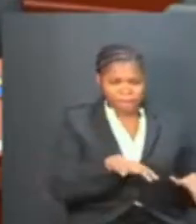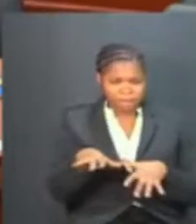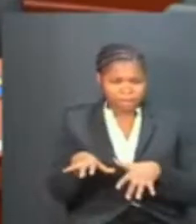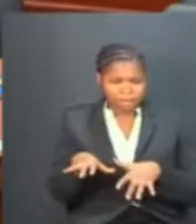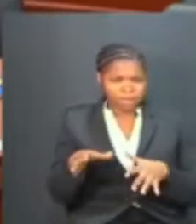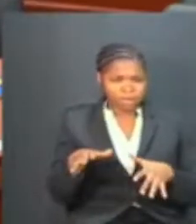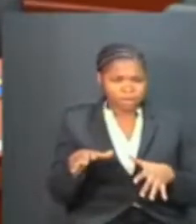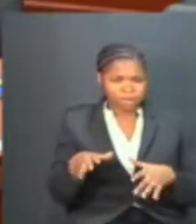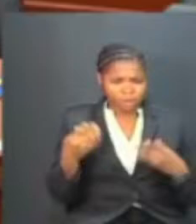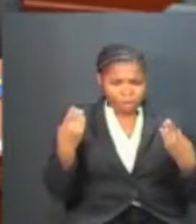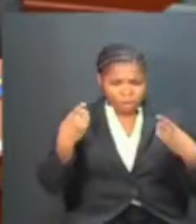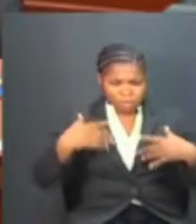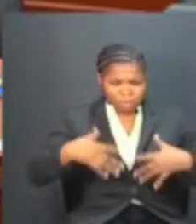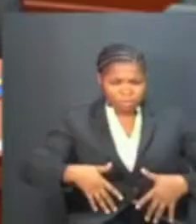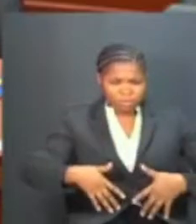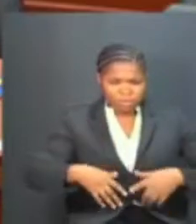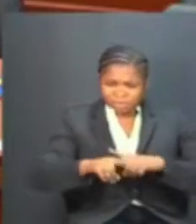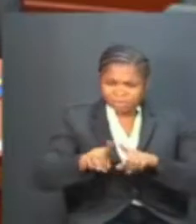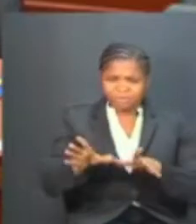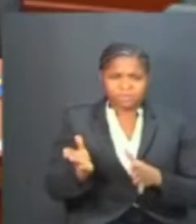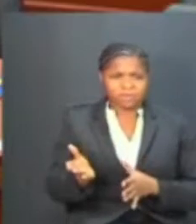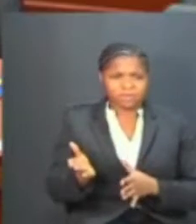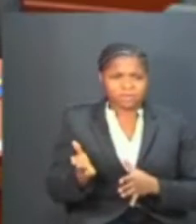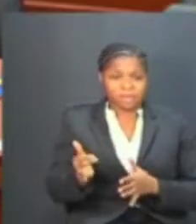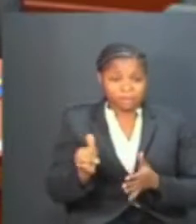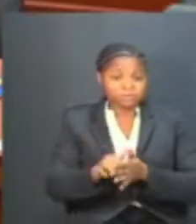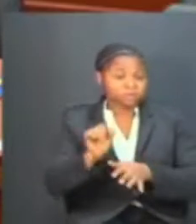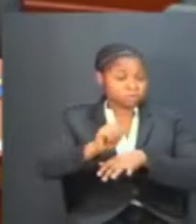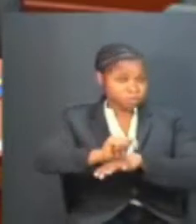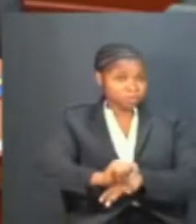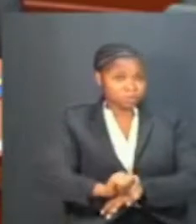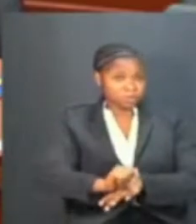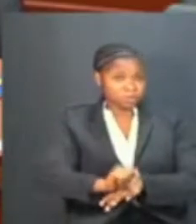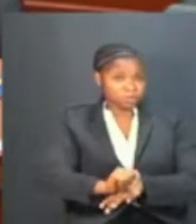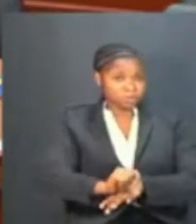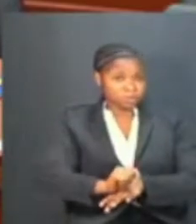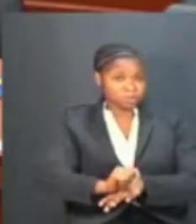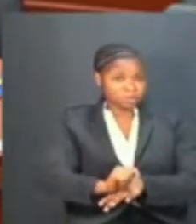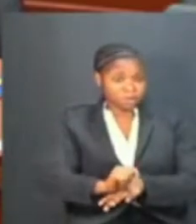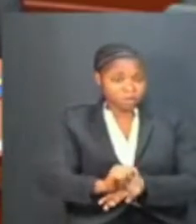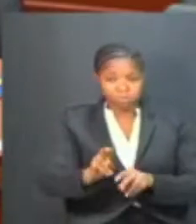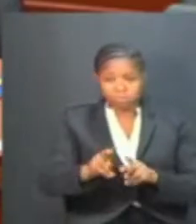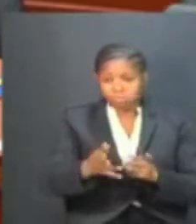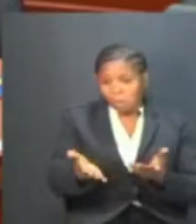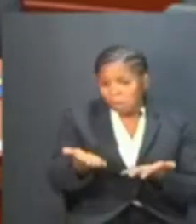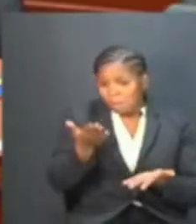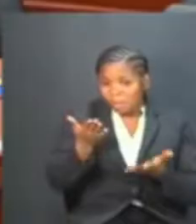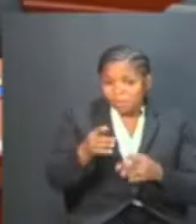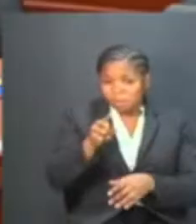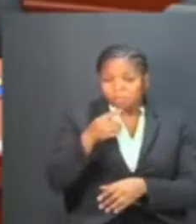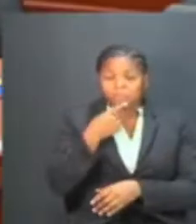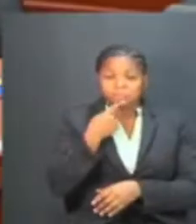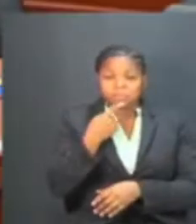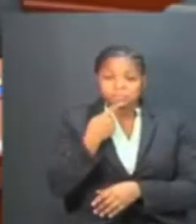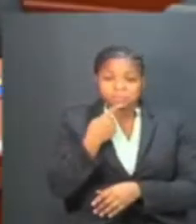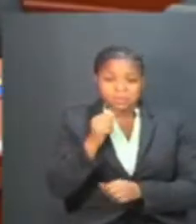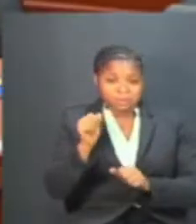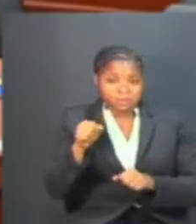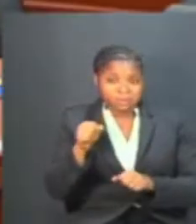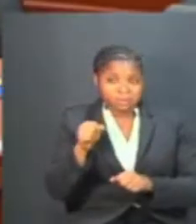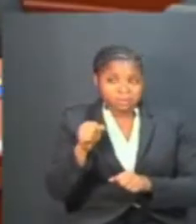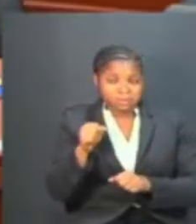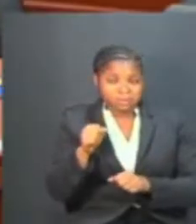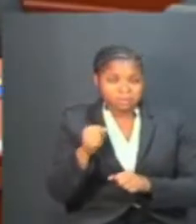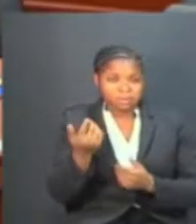With shorts. That is their tradition. So situate it in your tradition. Then you are clear to go. But if